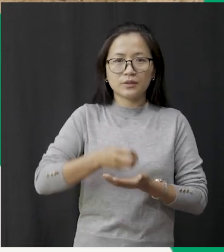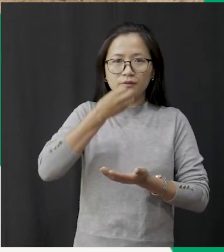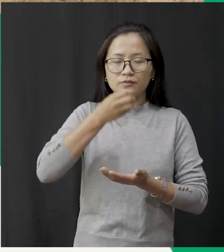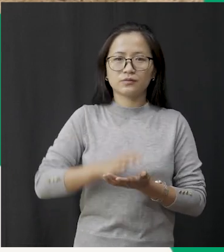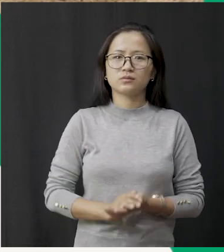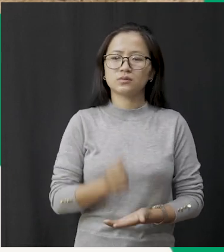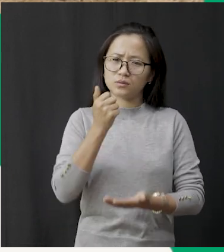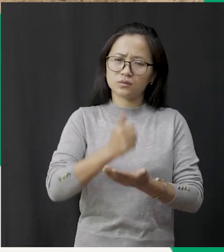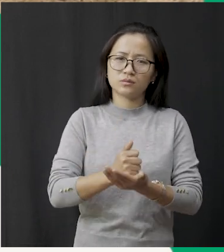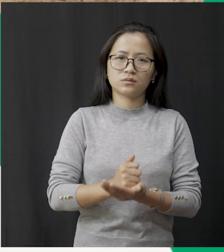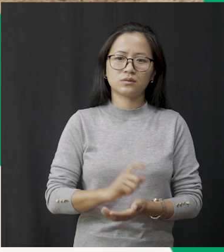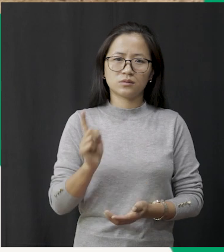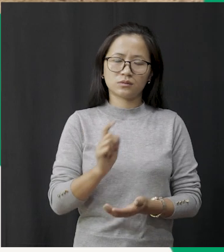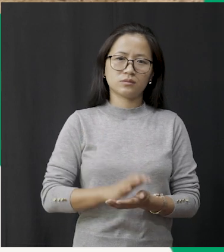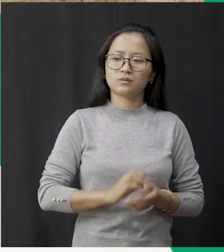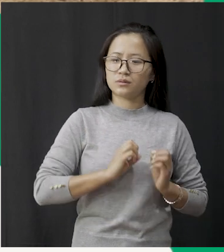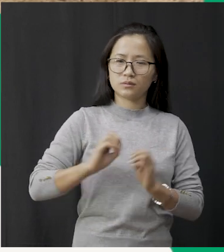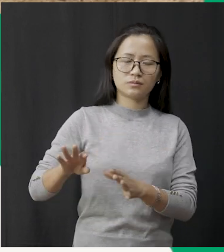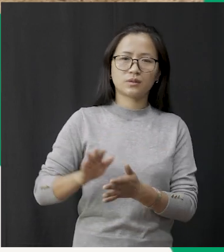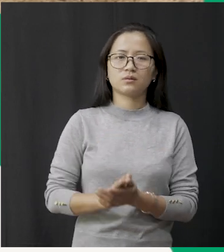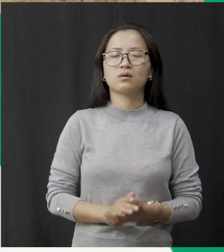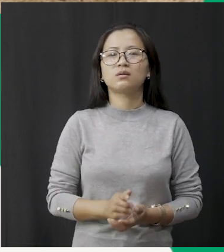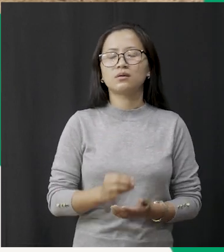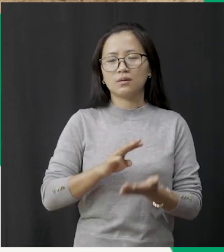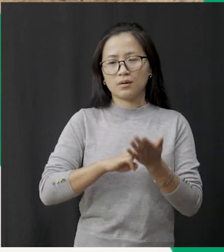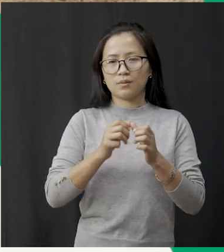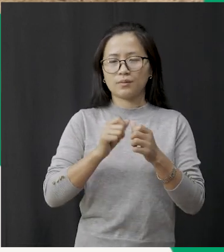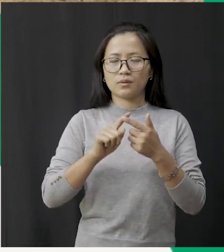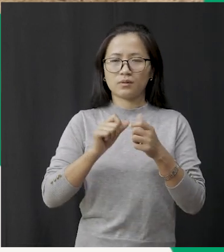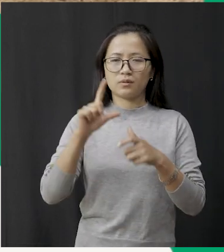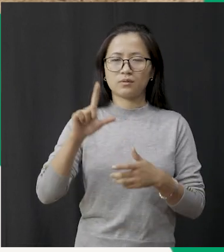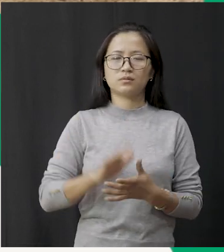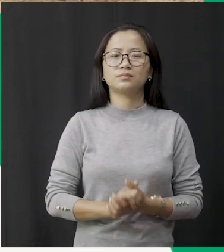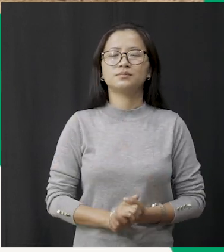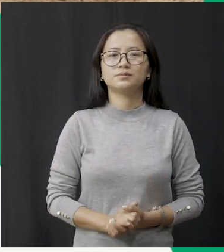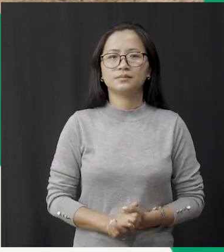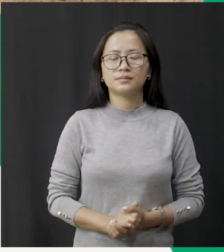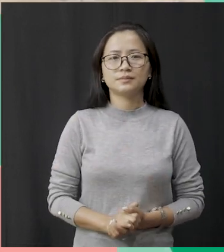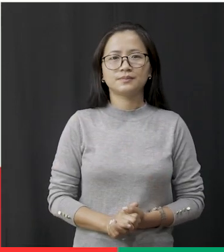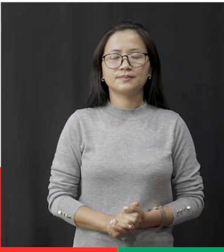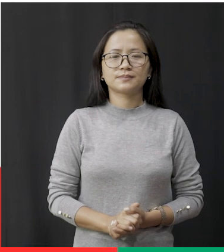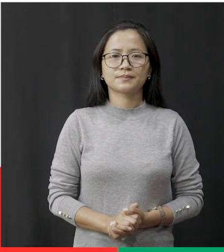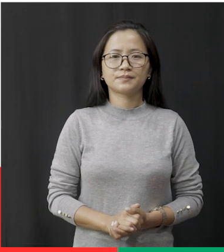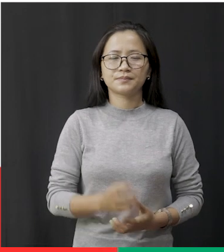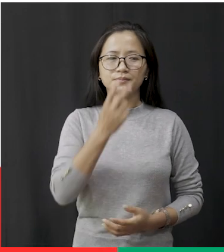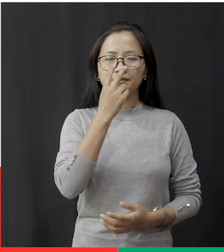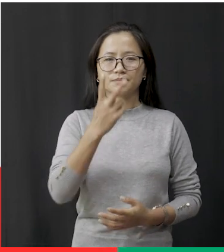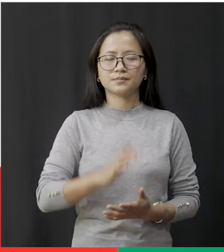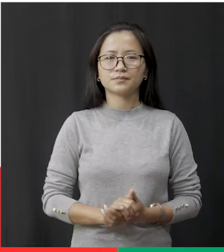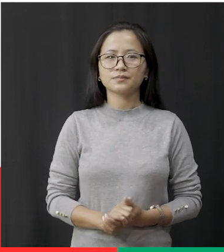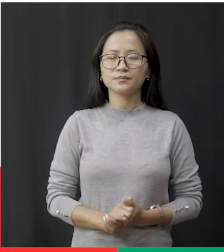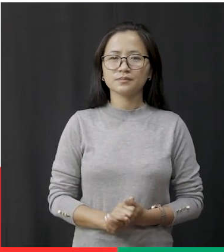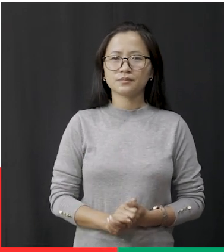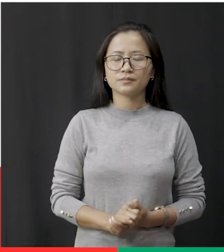should never skip our meal. Okay, now students, see, from